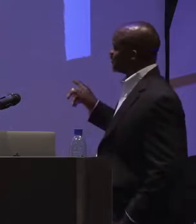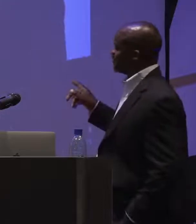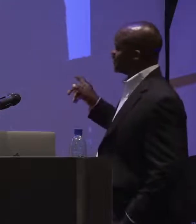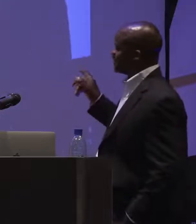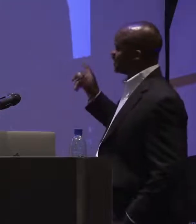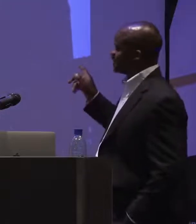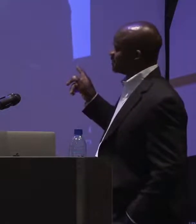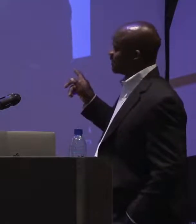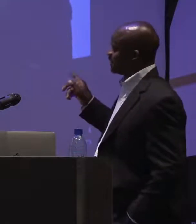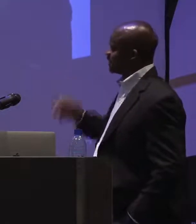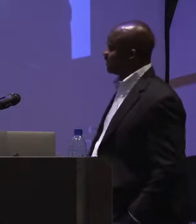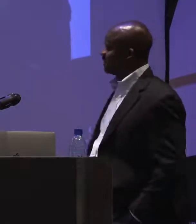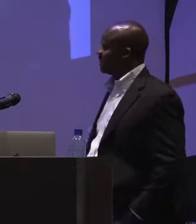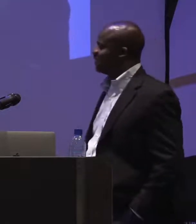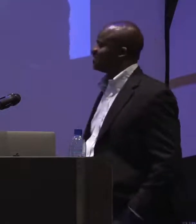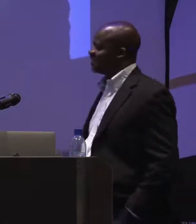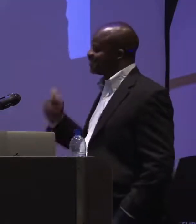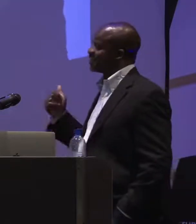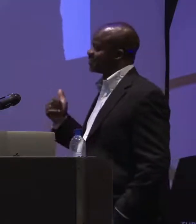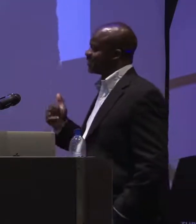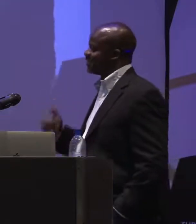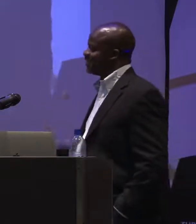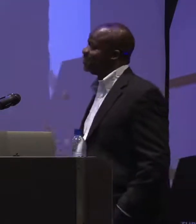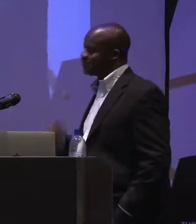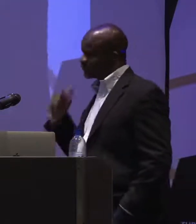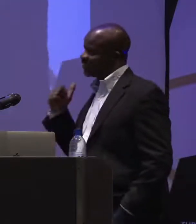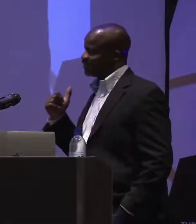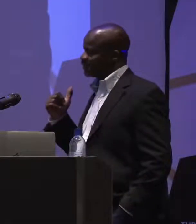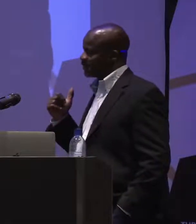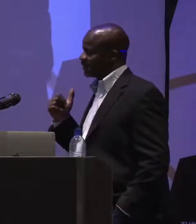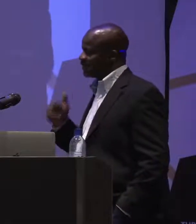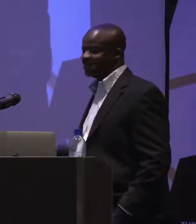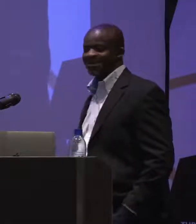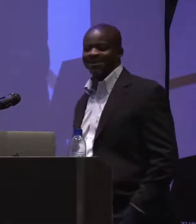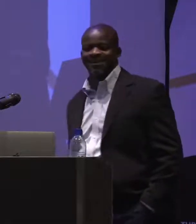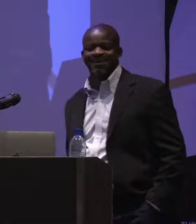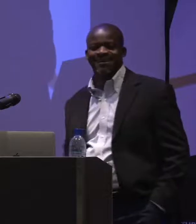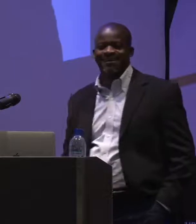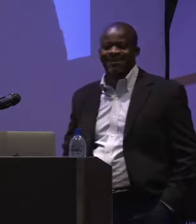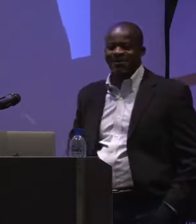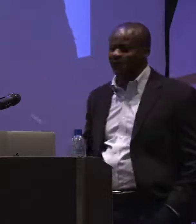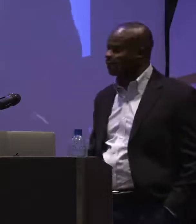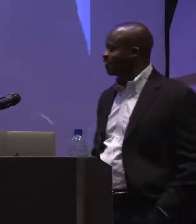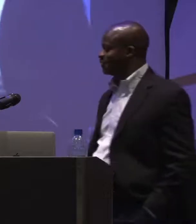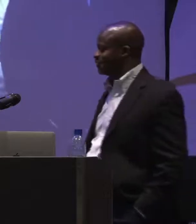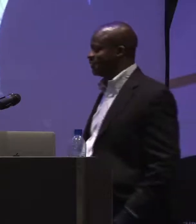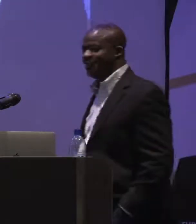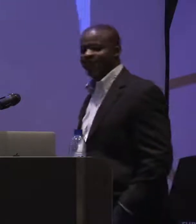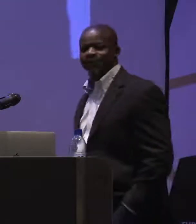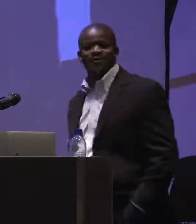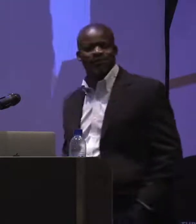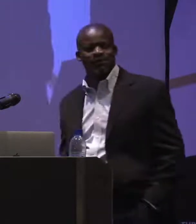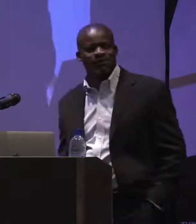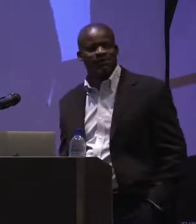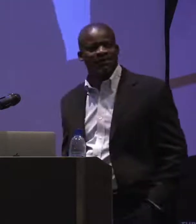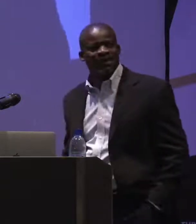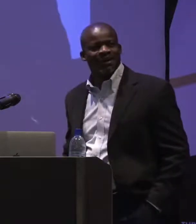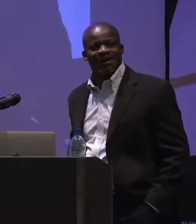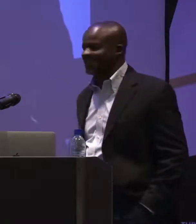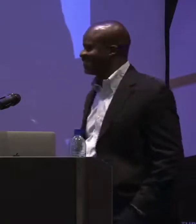So you can see behind there. Yes. You can see yourself. Yes. You want eyes at the back. Absolutely. Wonderful. I wish I were